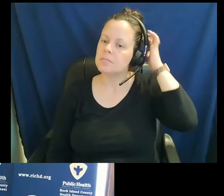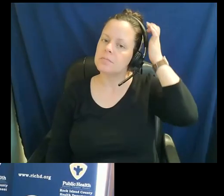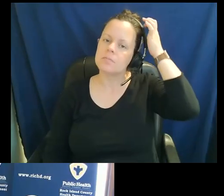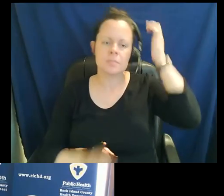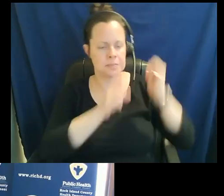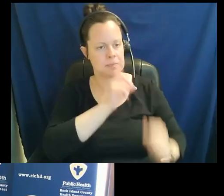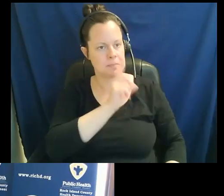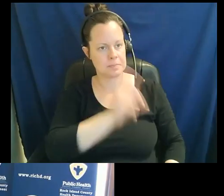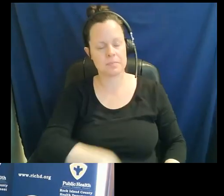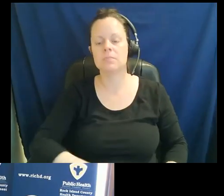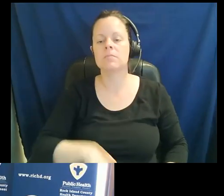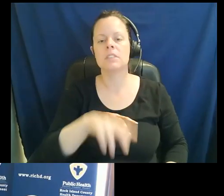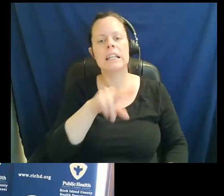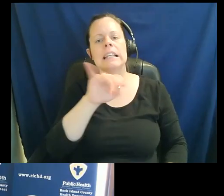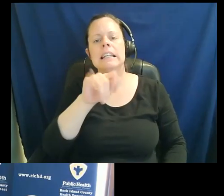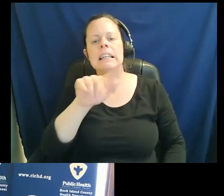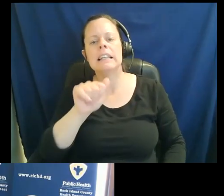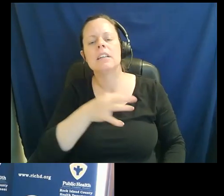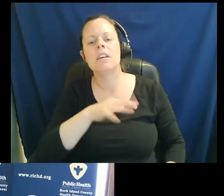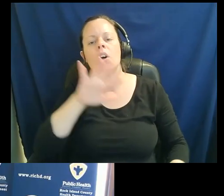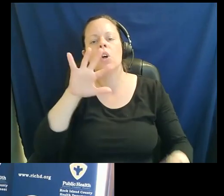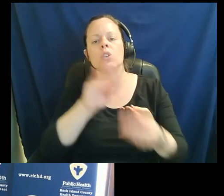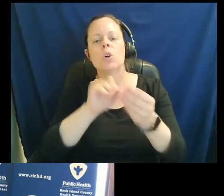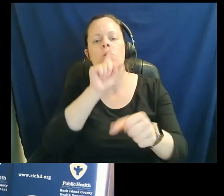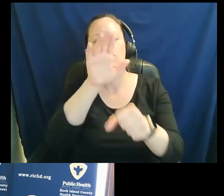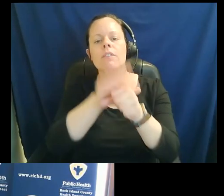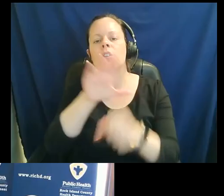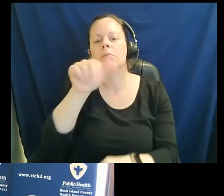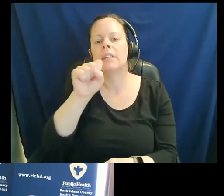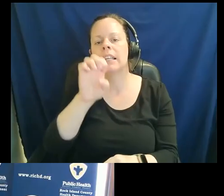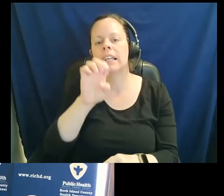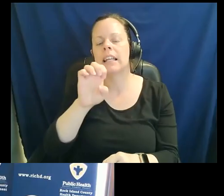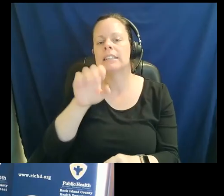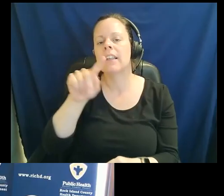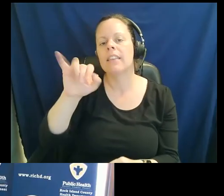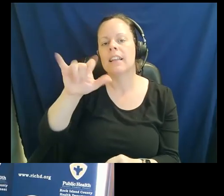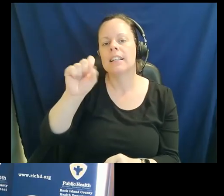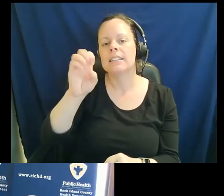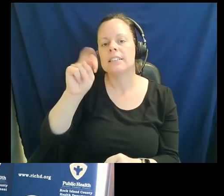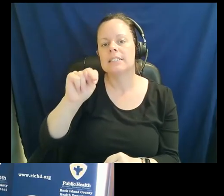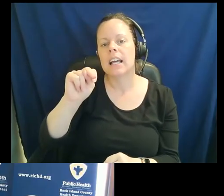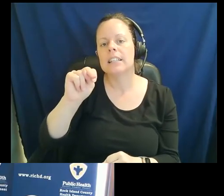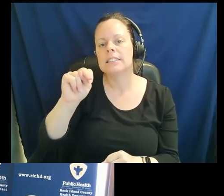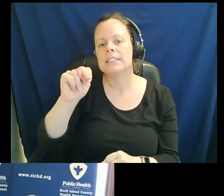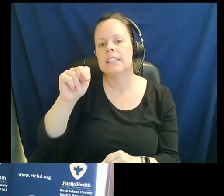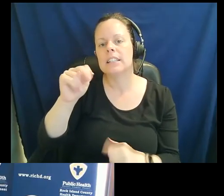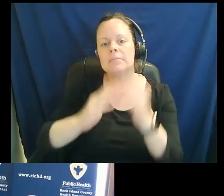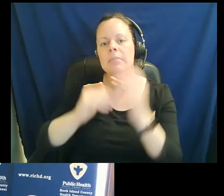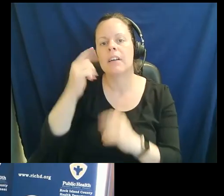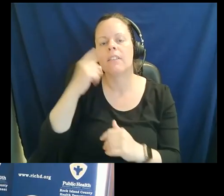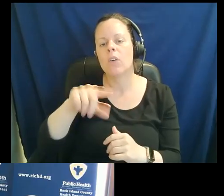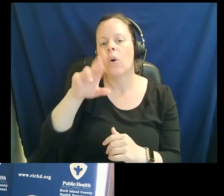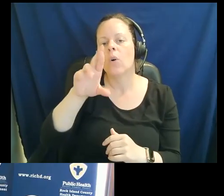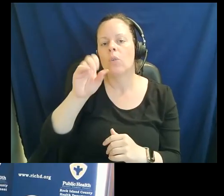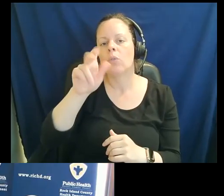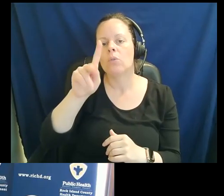Sure. Nita, what is the total confirmed cases at the Tyson plant for Rock Island County residents? Sure. For